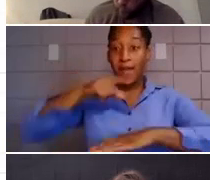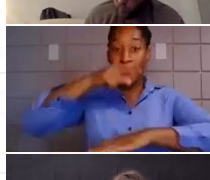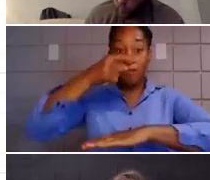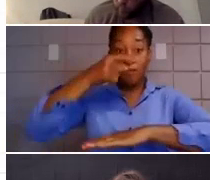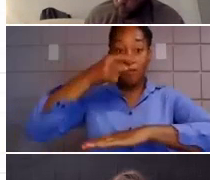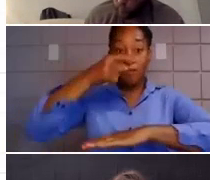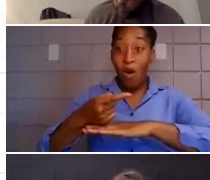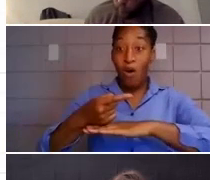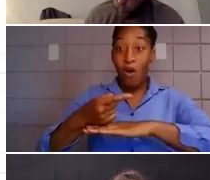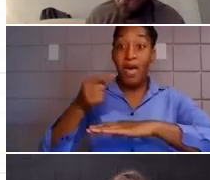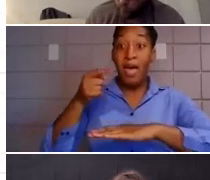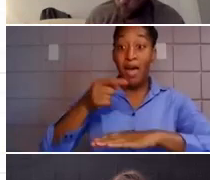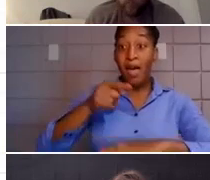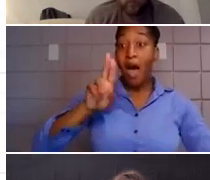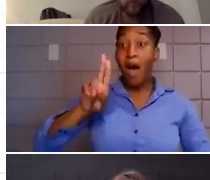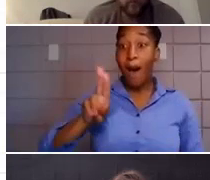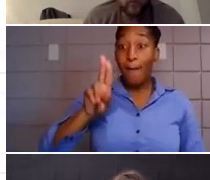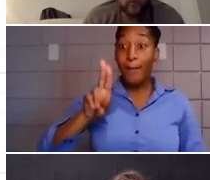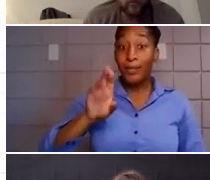at Great America.